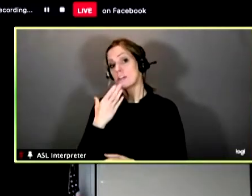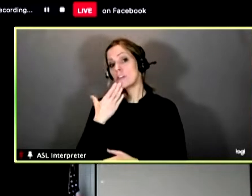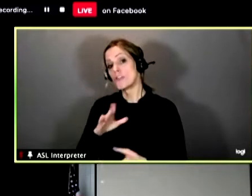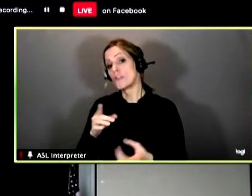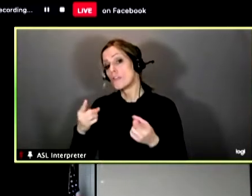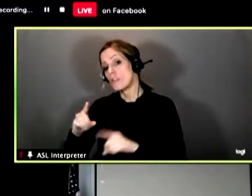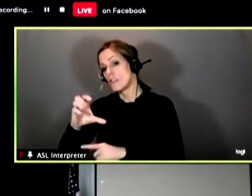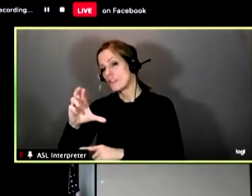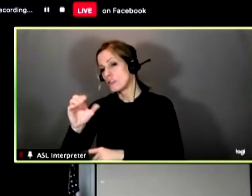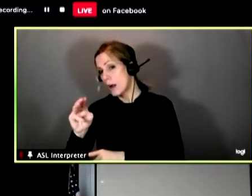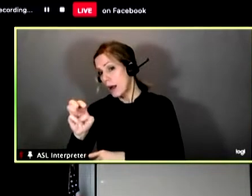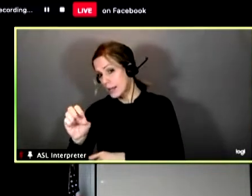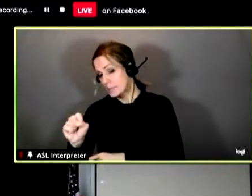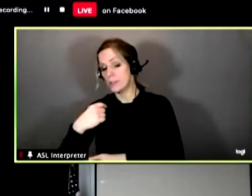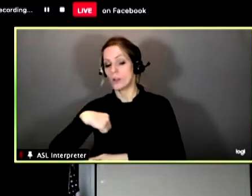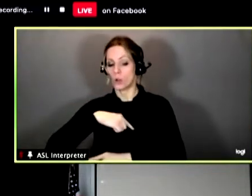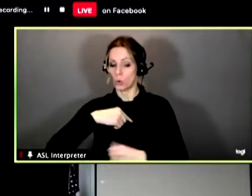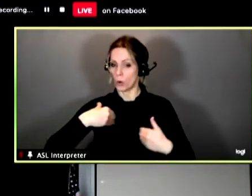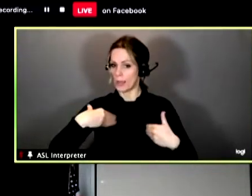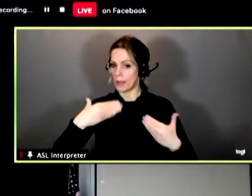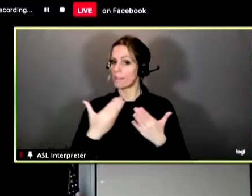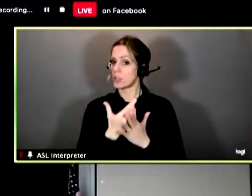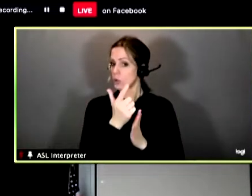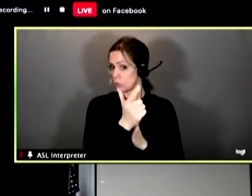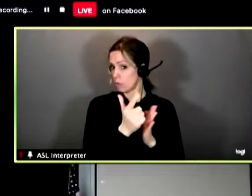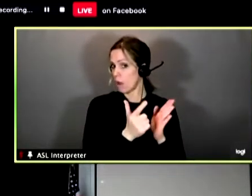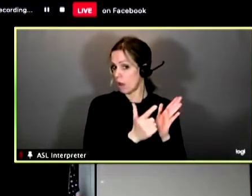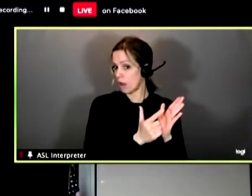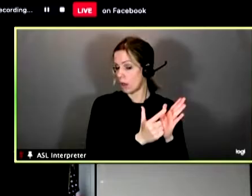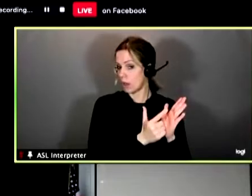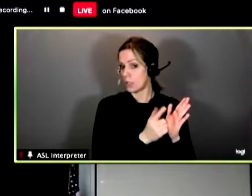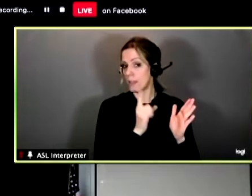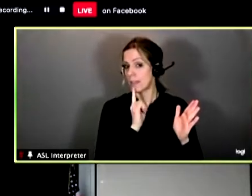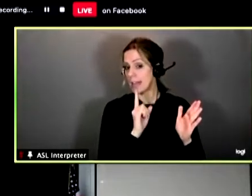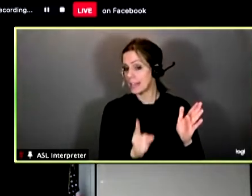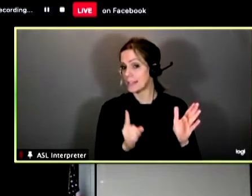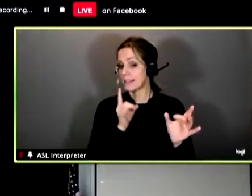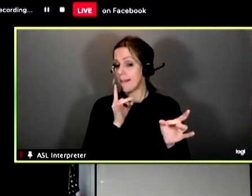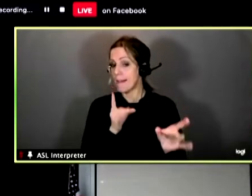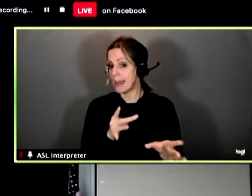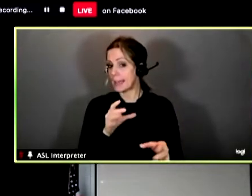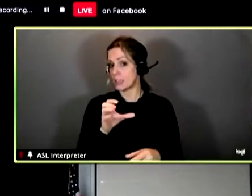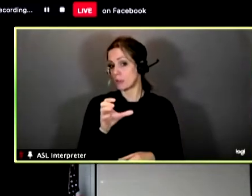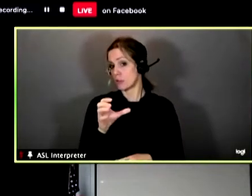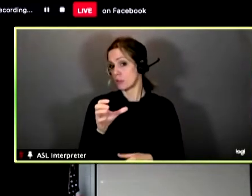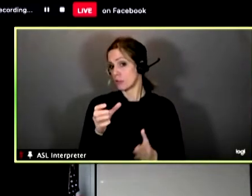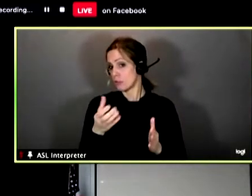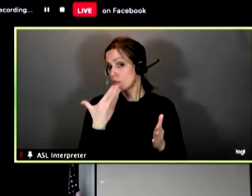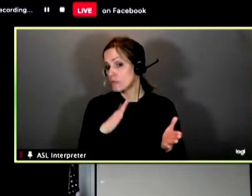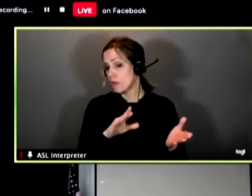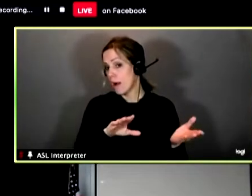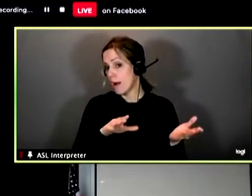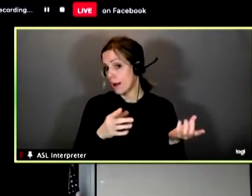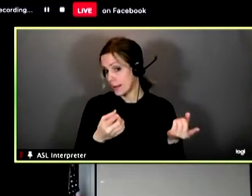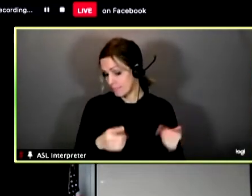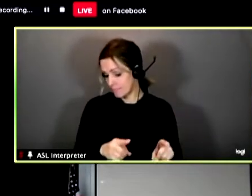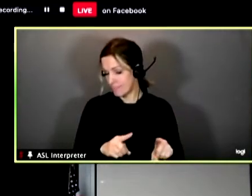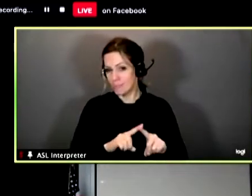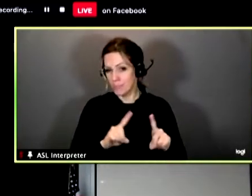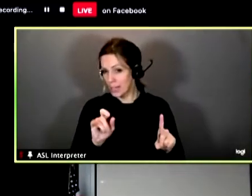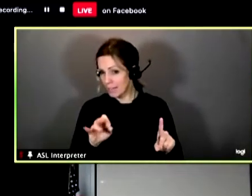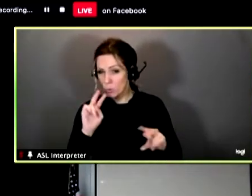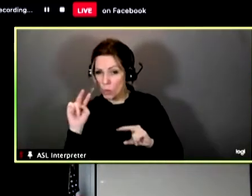enforcement law, which is a hate crime. And yet, if you review the police manual, its last revision